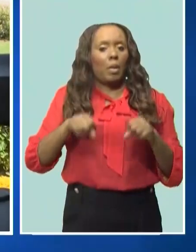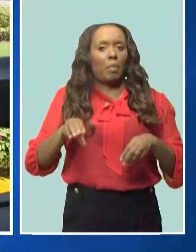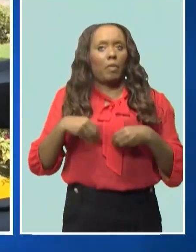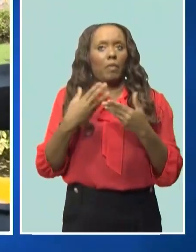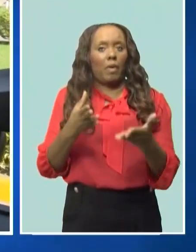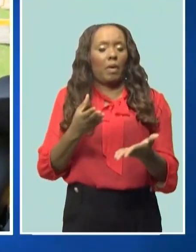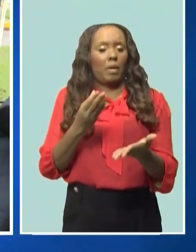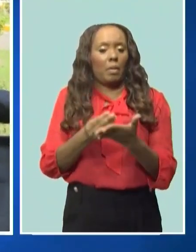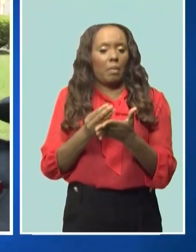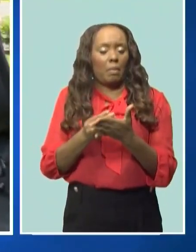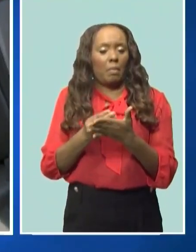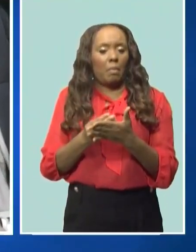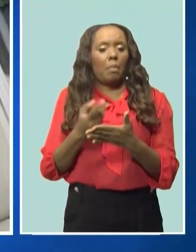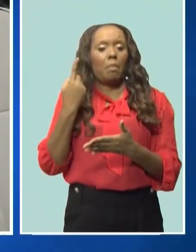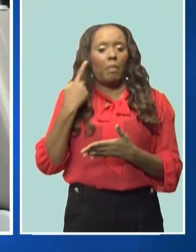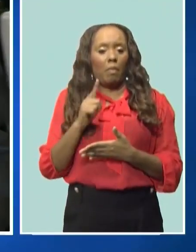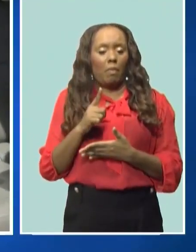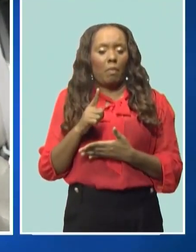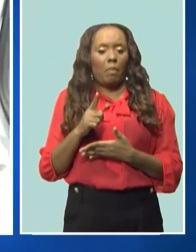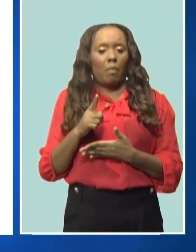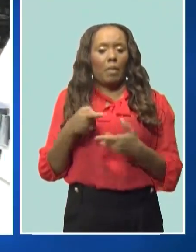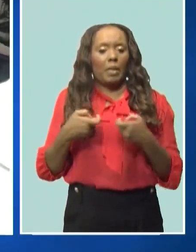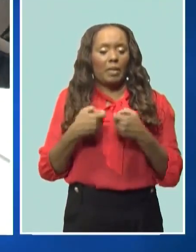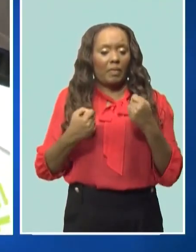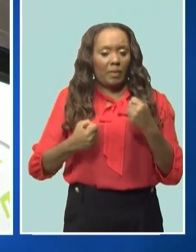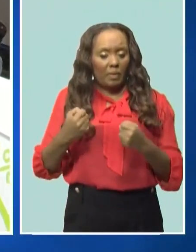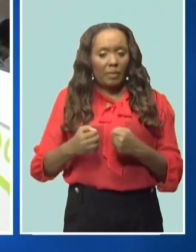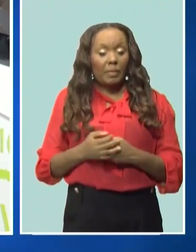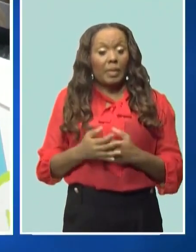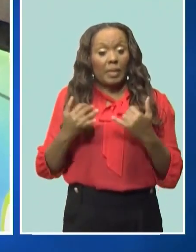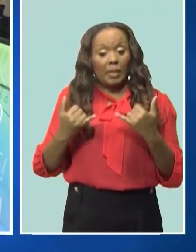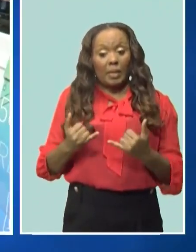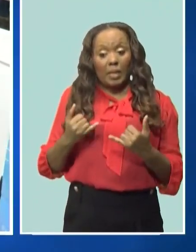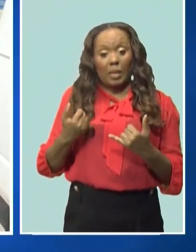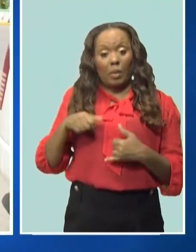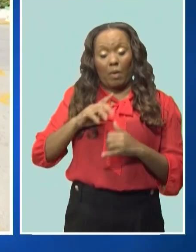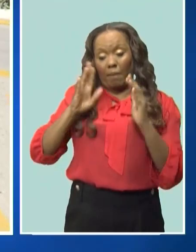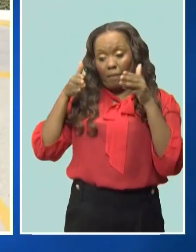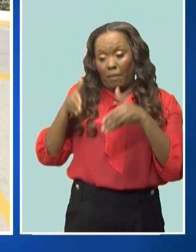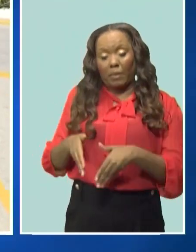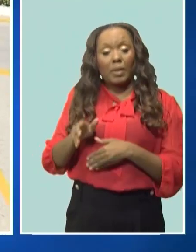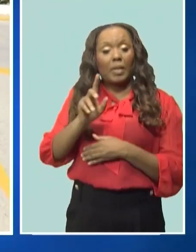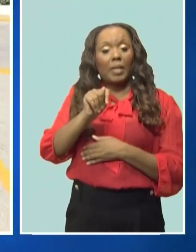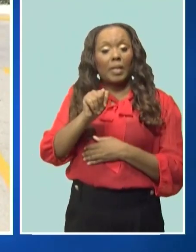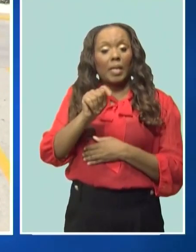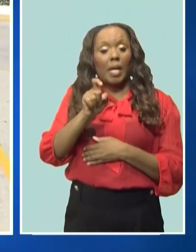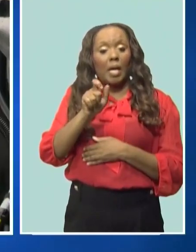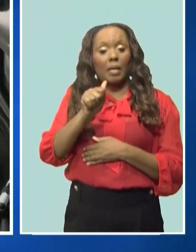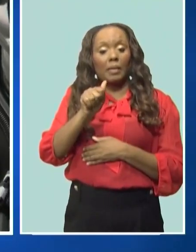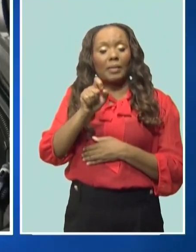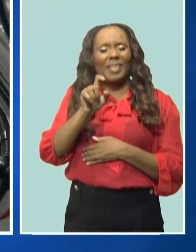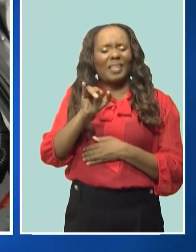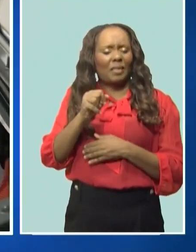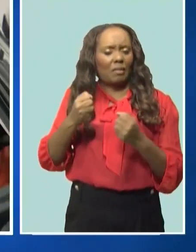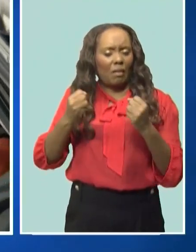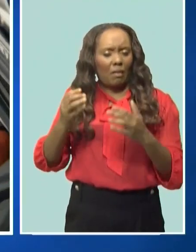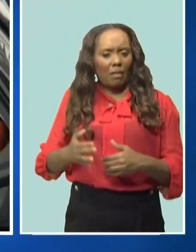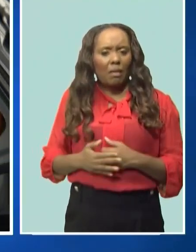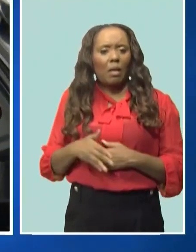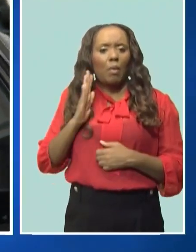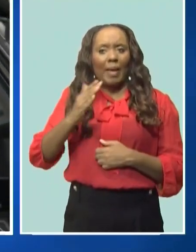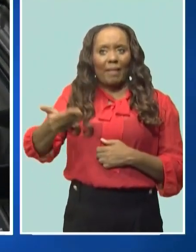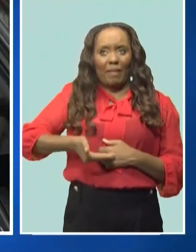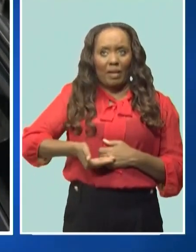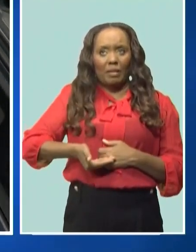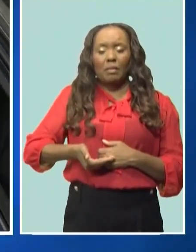the focus is on taxi owners, and we will offer their financing. What we will do is invite them in to come and have a